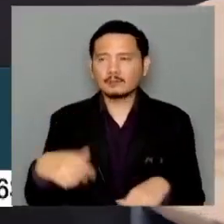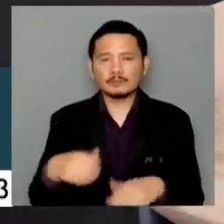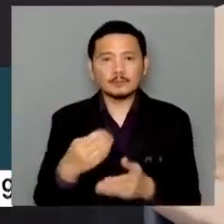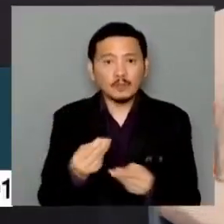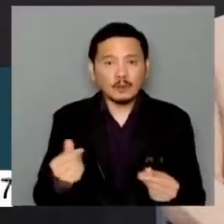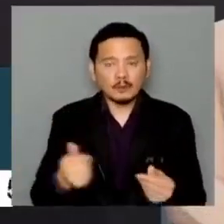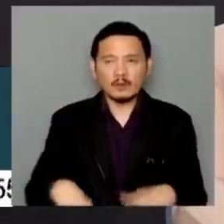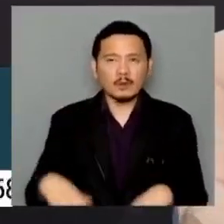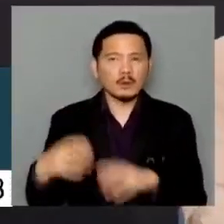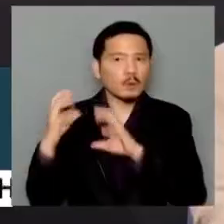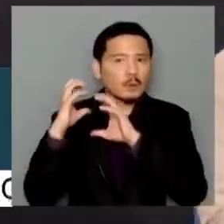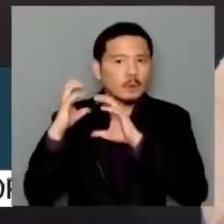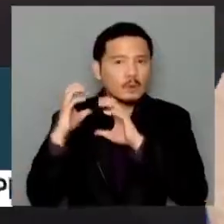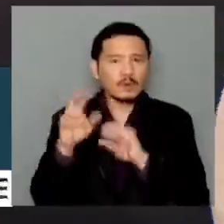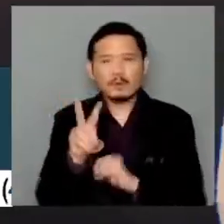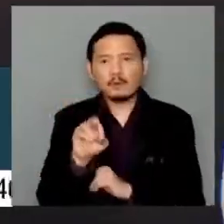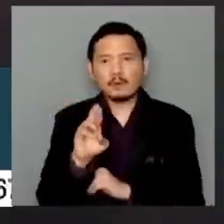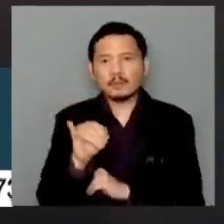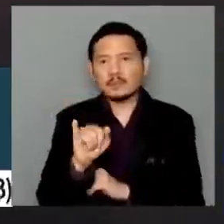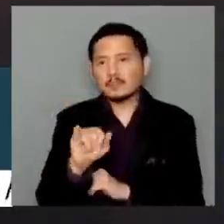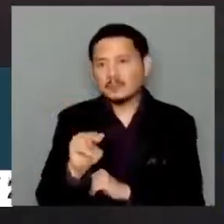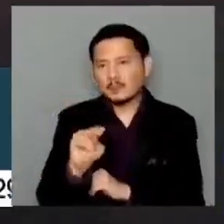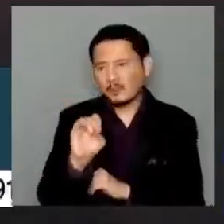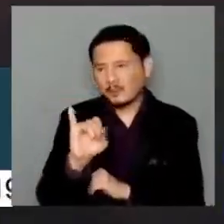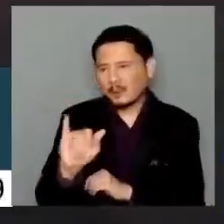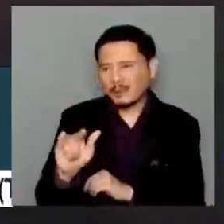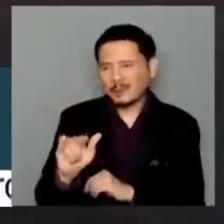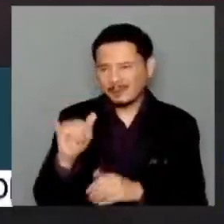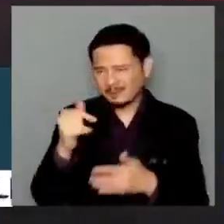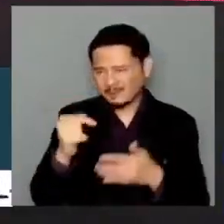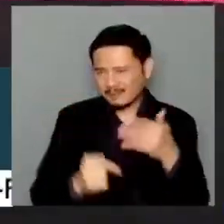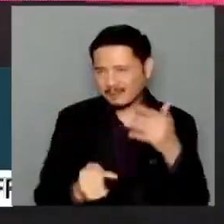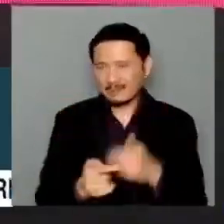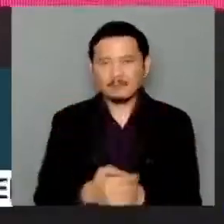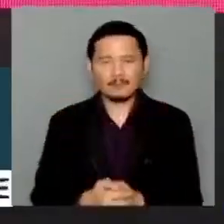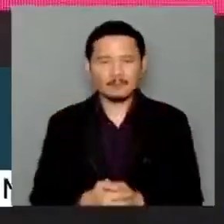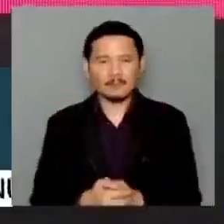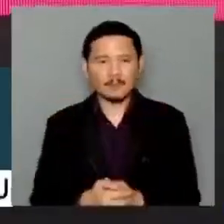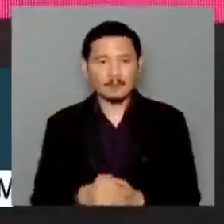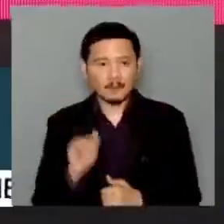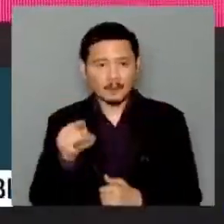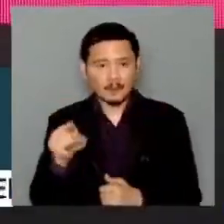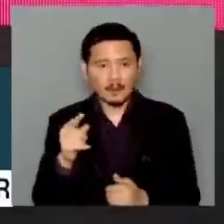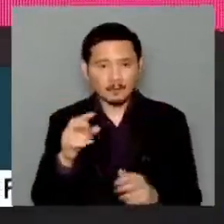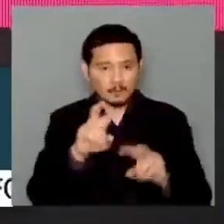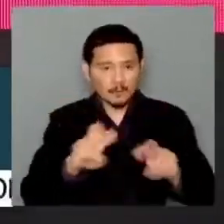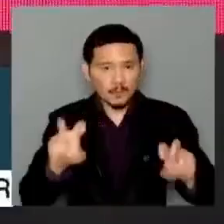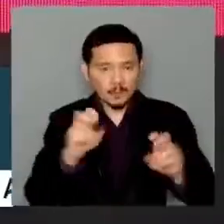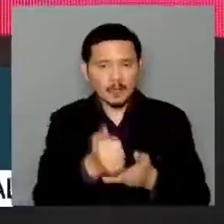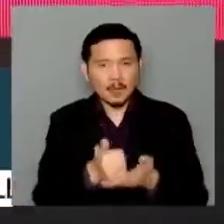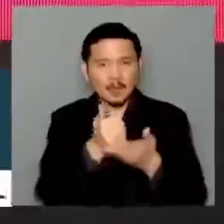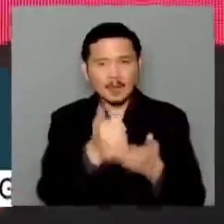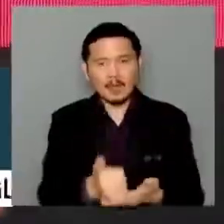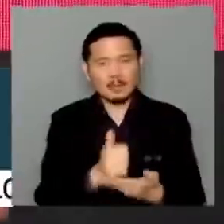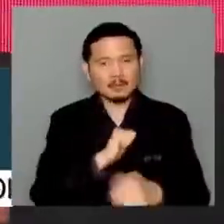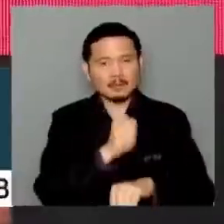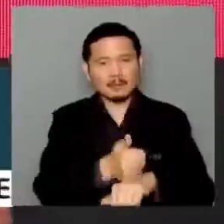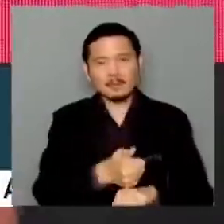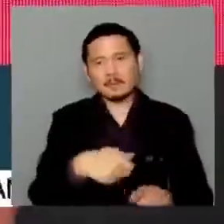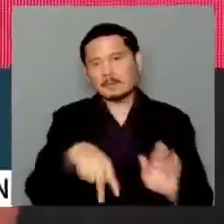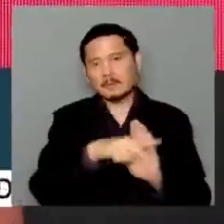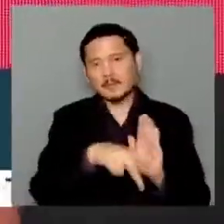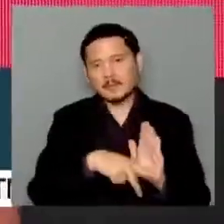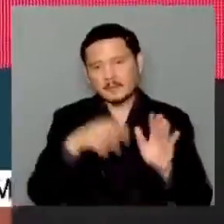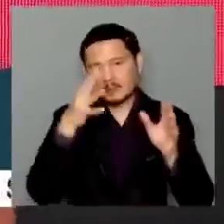as the development of evidence-based forecast systems that were used in policy decisions to respond to COVID-19. The president